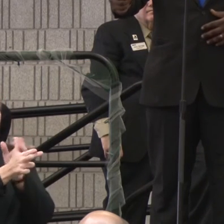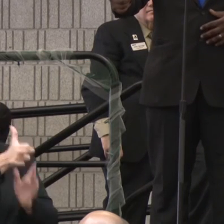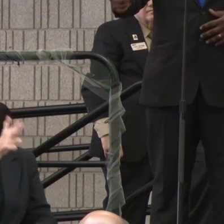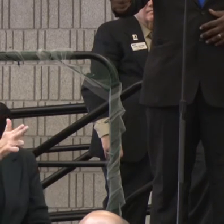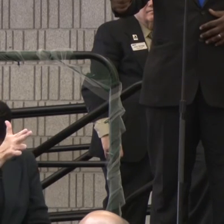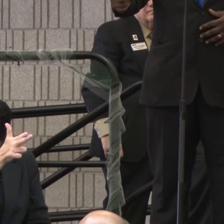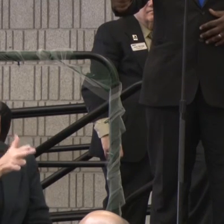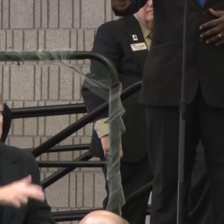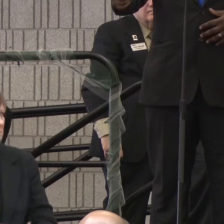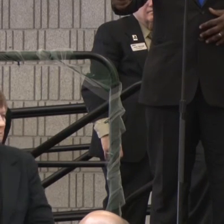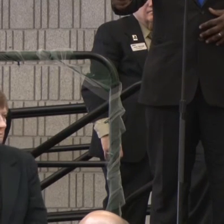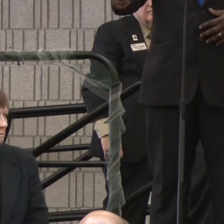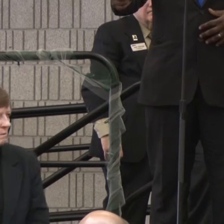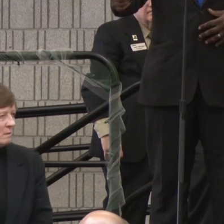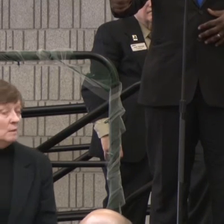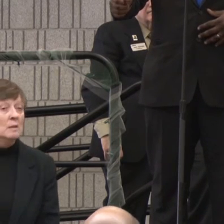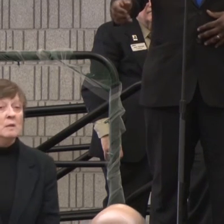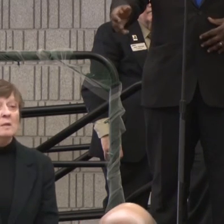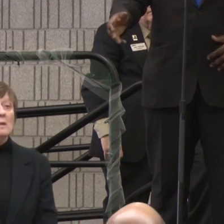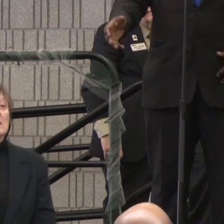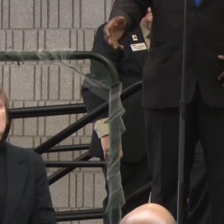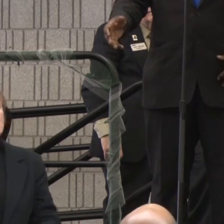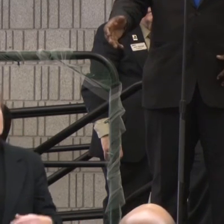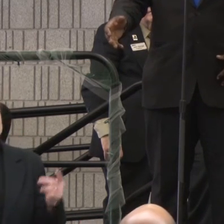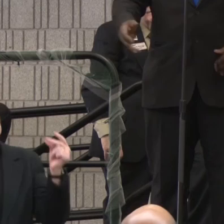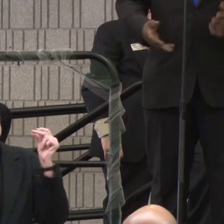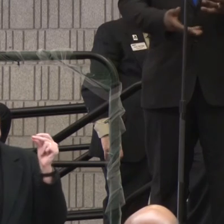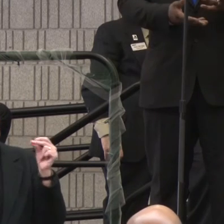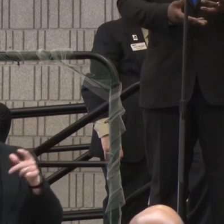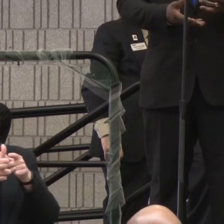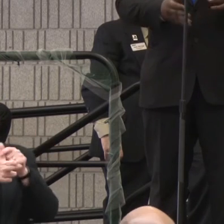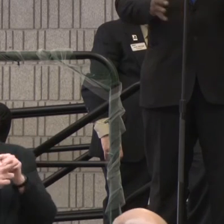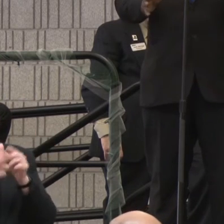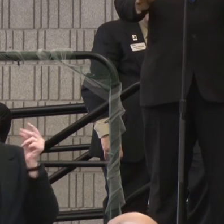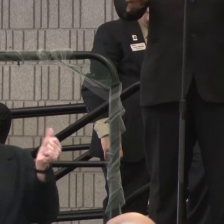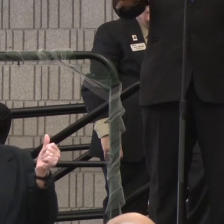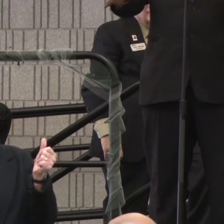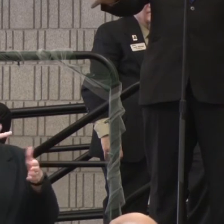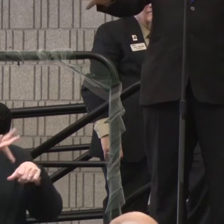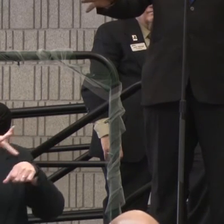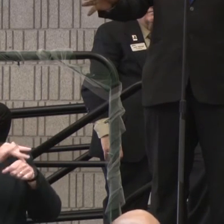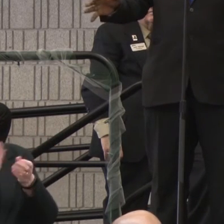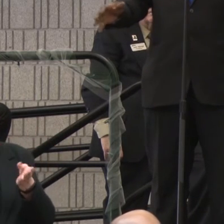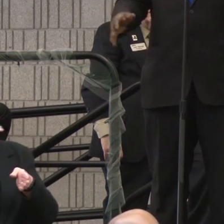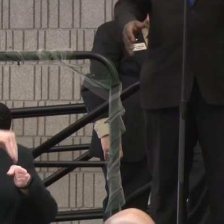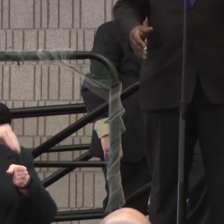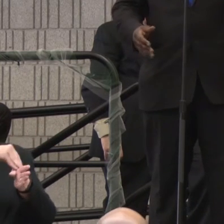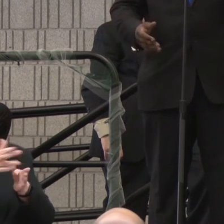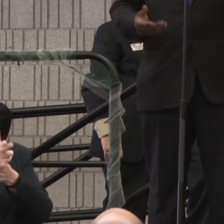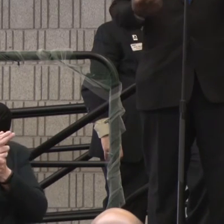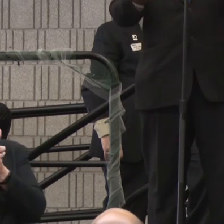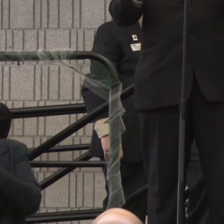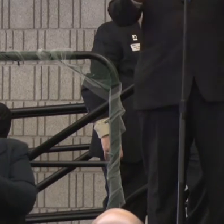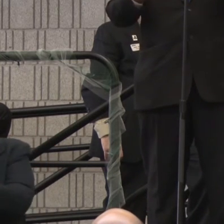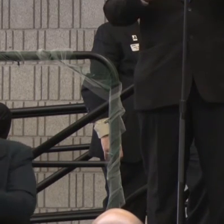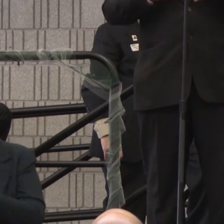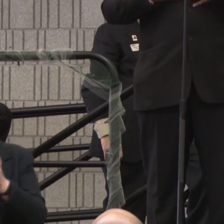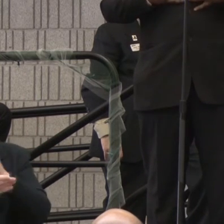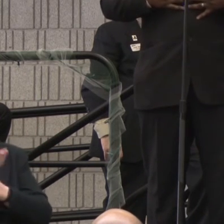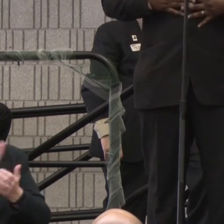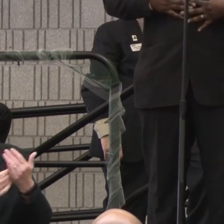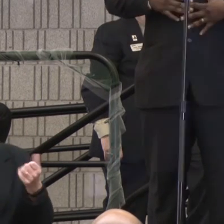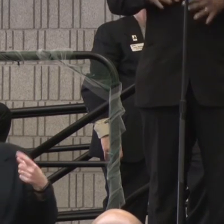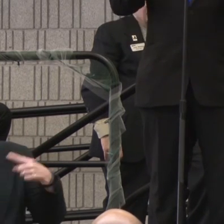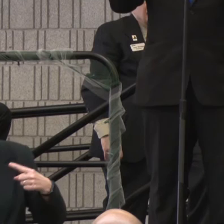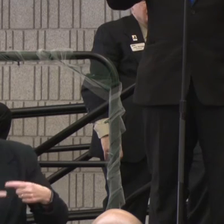and squeeze. It's automatic, empty, reload and shoot some more until fingers are sore and